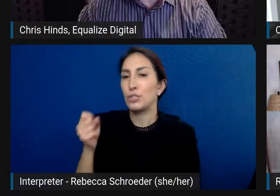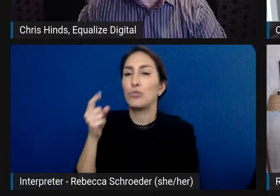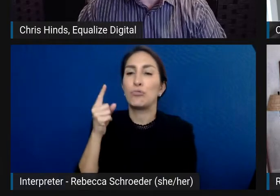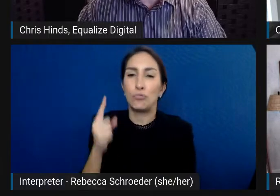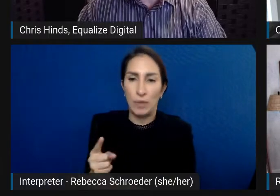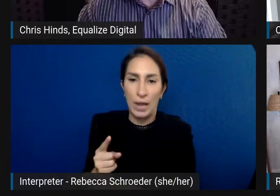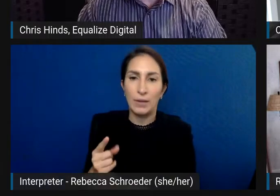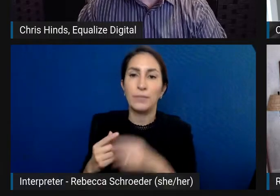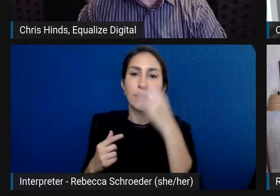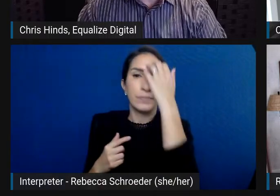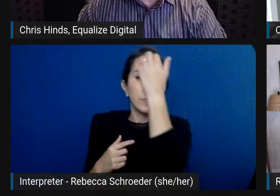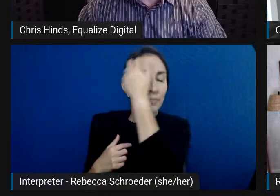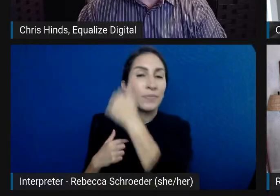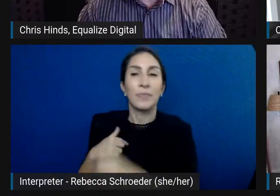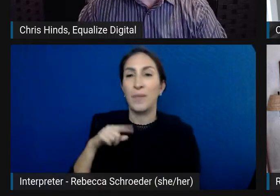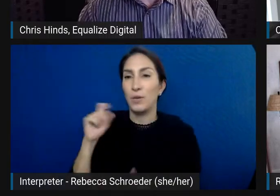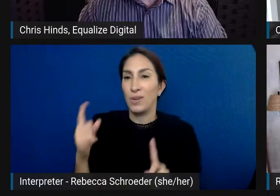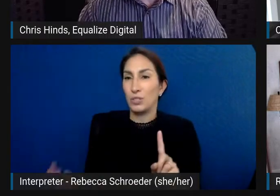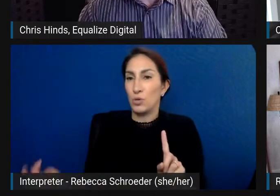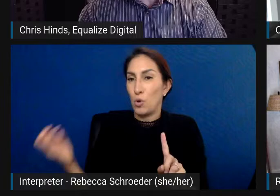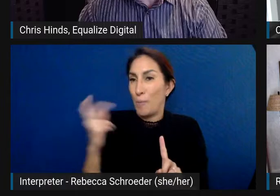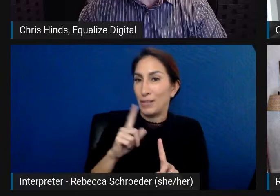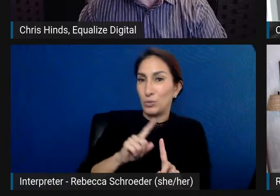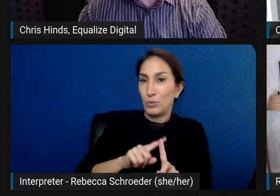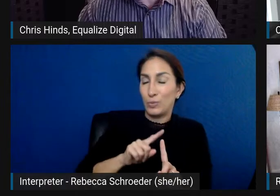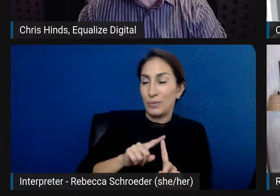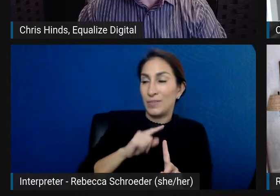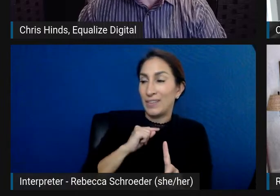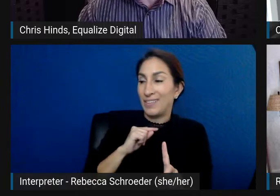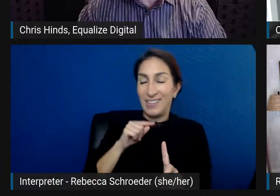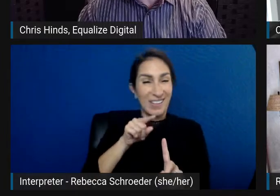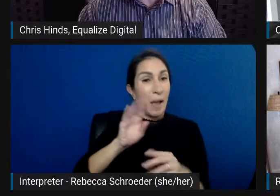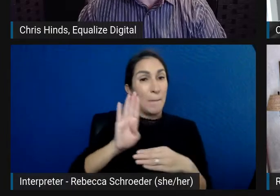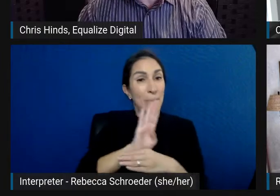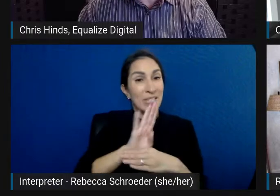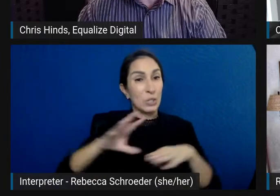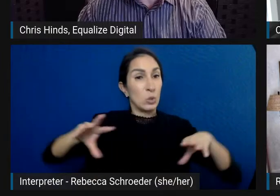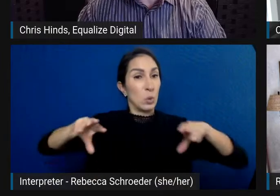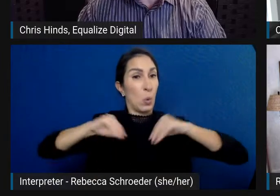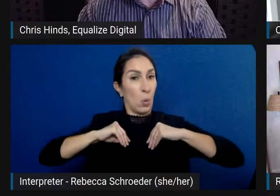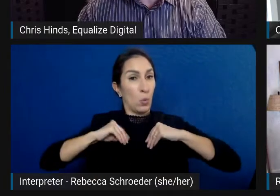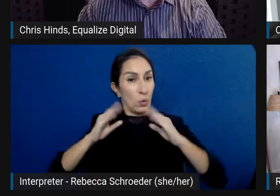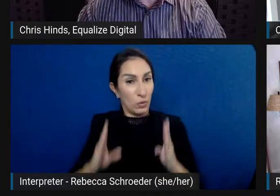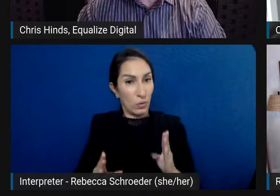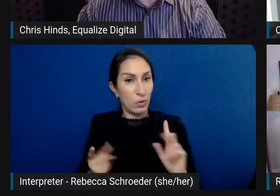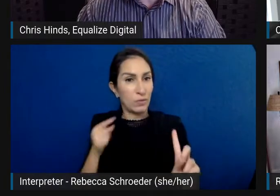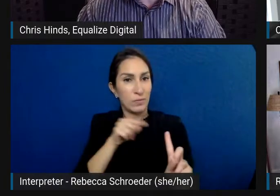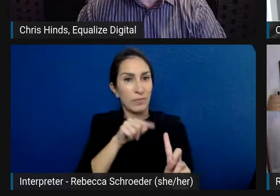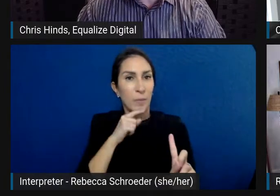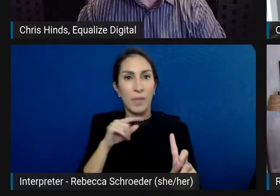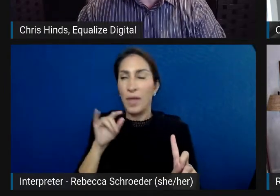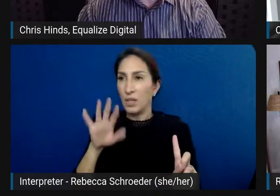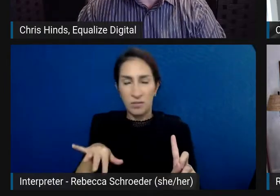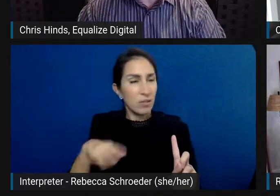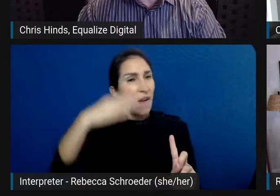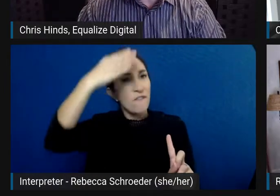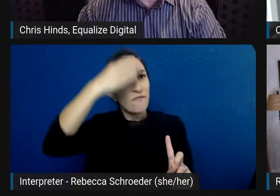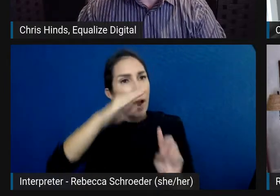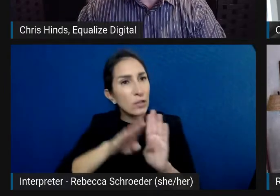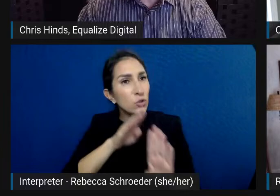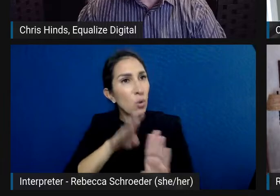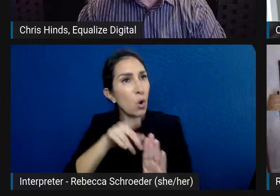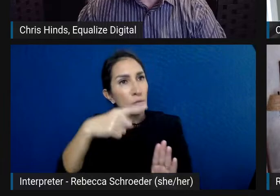is asking the business owner, it seems like an absurd question, but it usually elicits the right responses. Would you put a doorknob on the front door of your